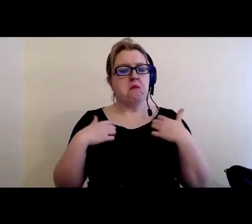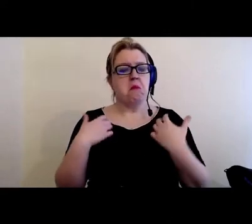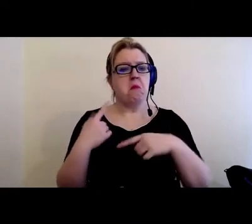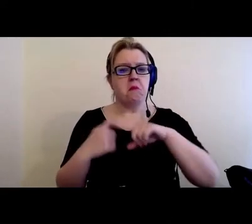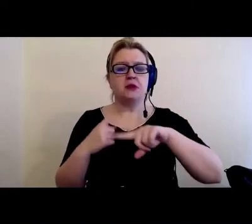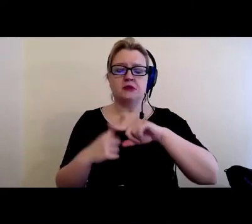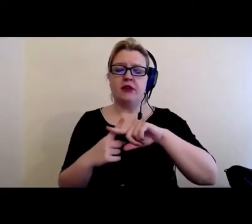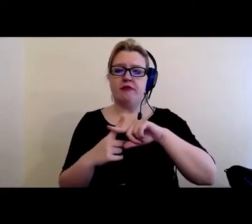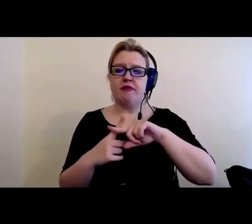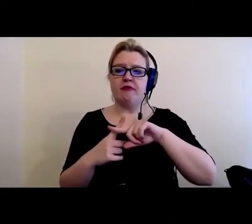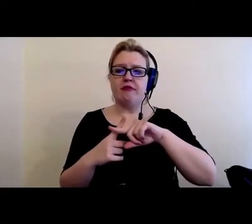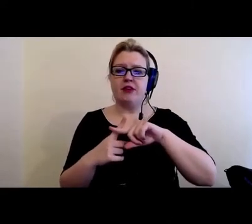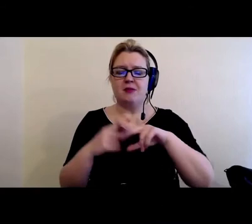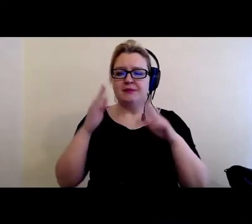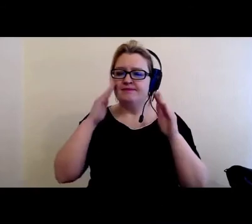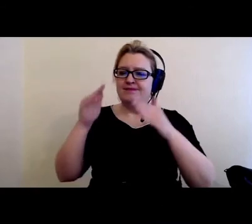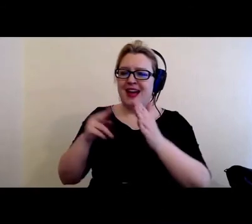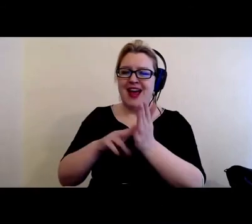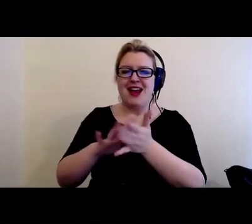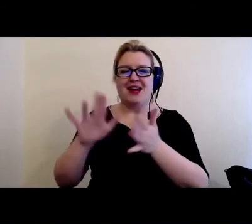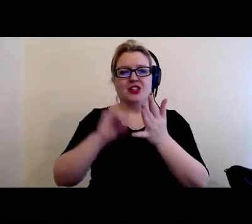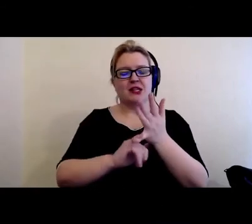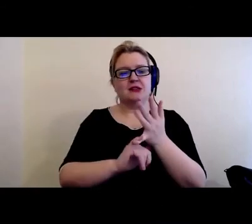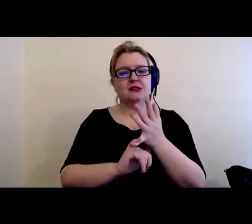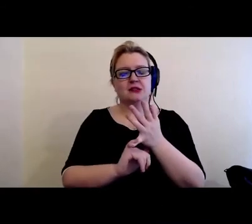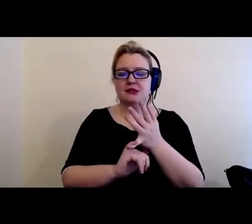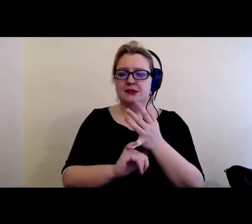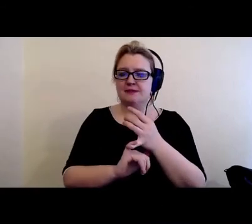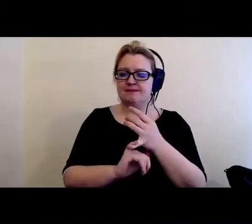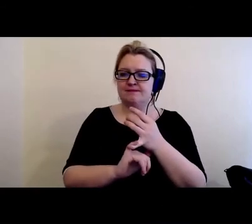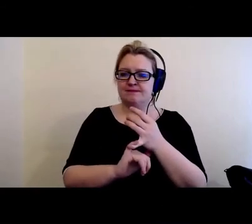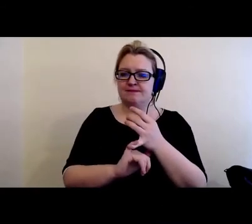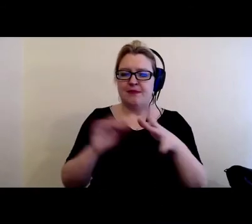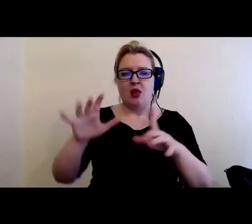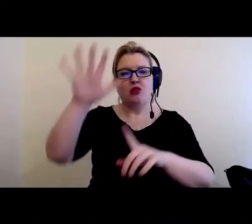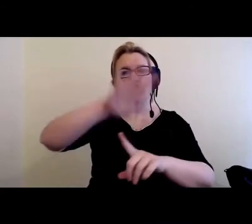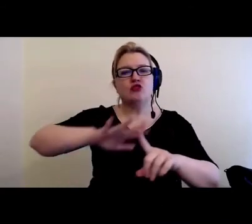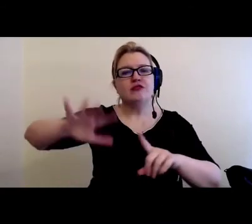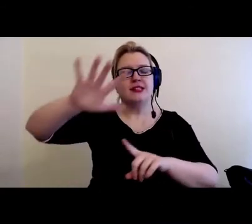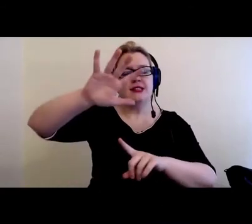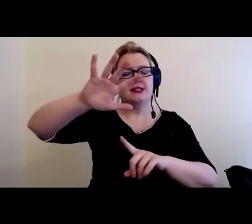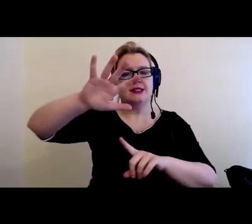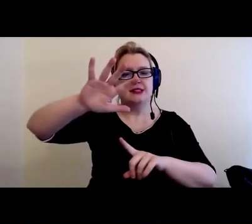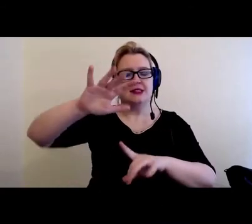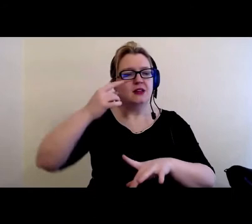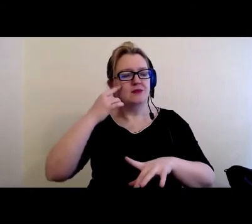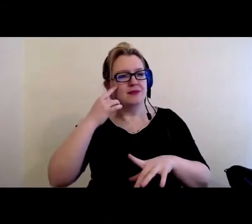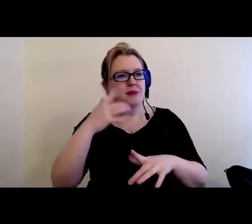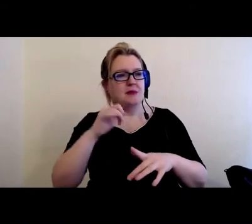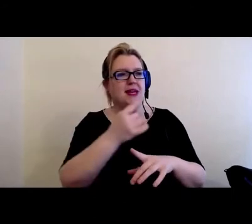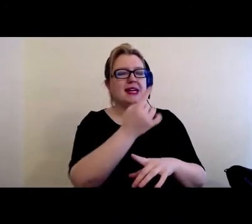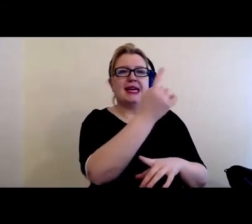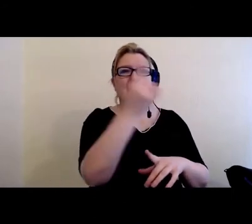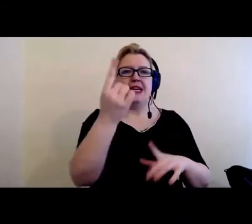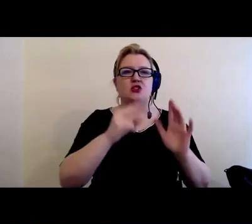the house, trying to work out what's the perfect geography to deliver digital strategy. Is it each organization comes up with its own